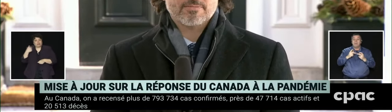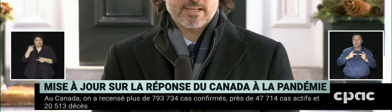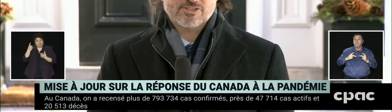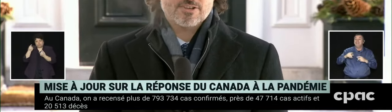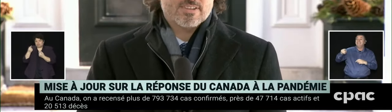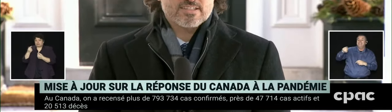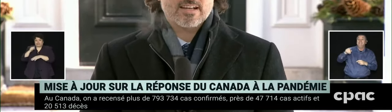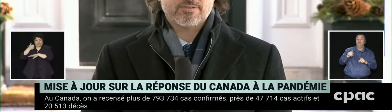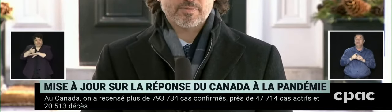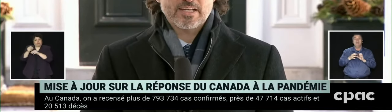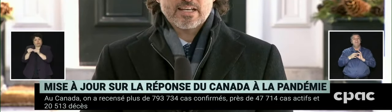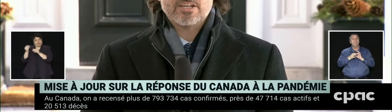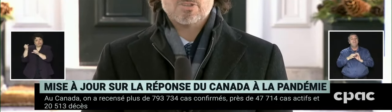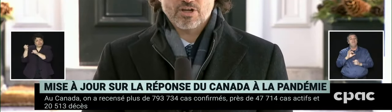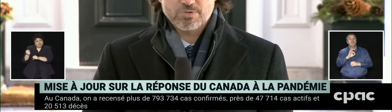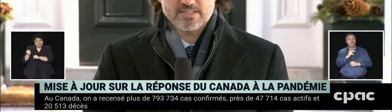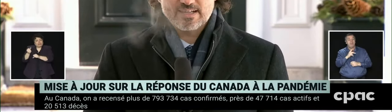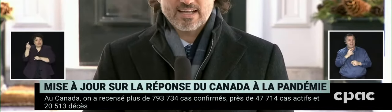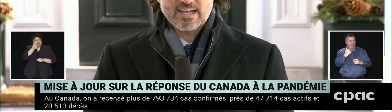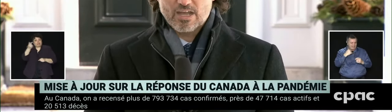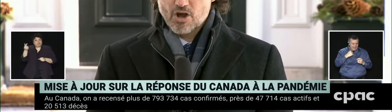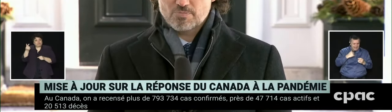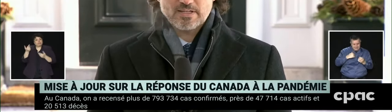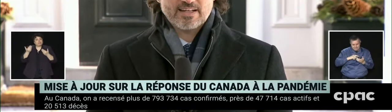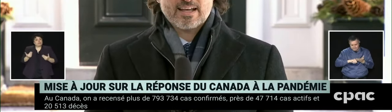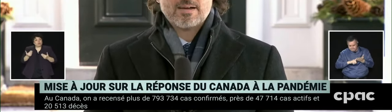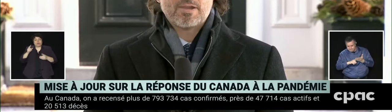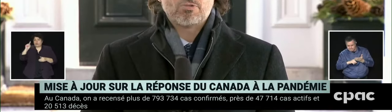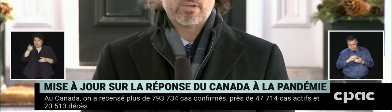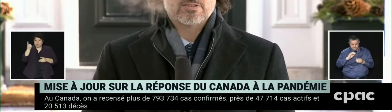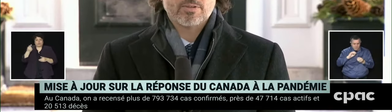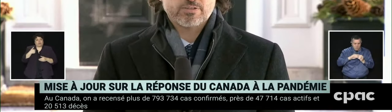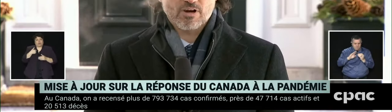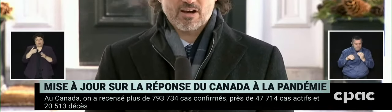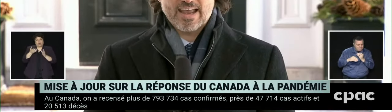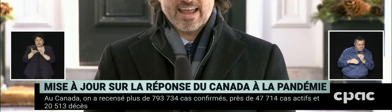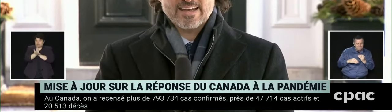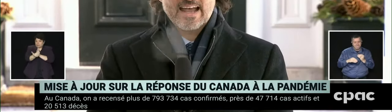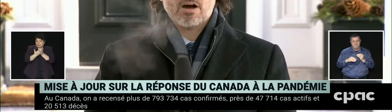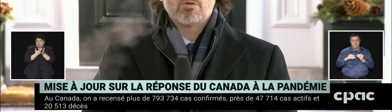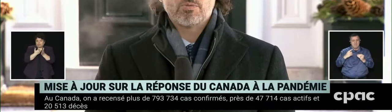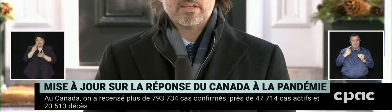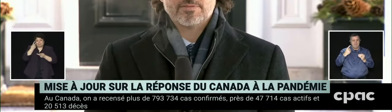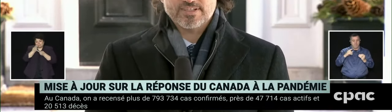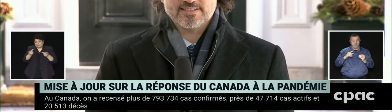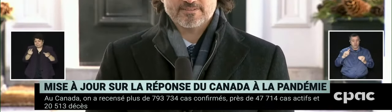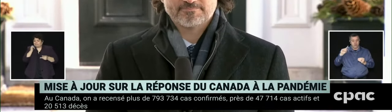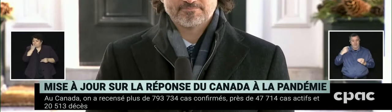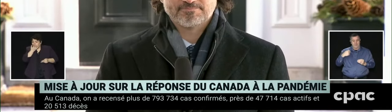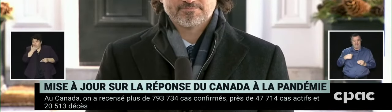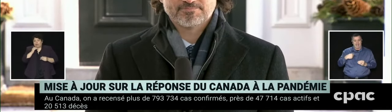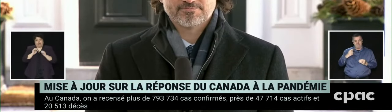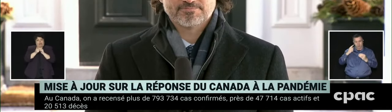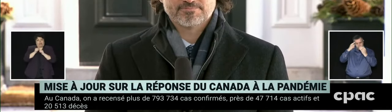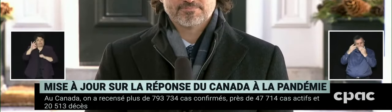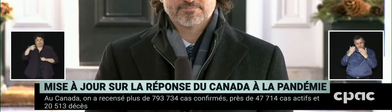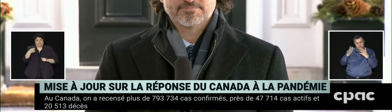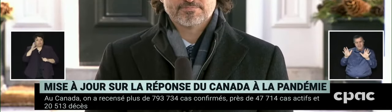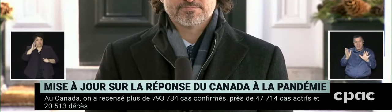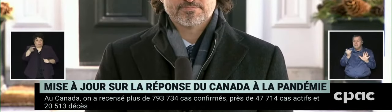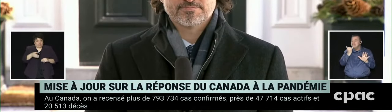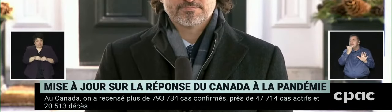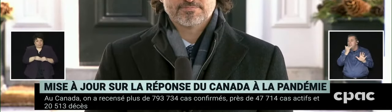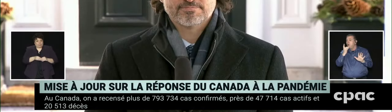measures to make sure that this government is always open about what's going wrong and how we can fix it. Following up,